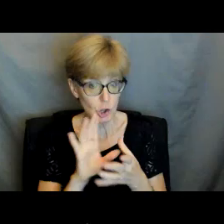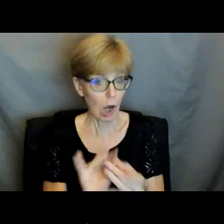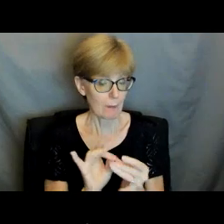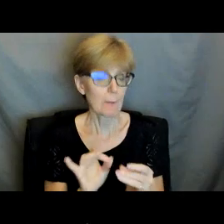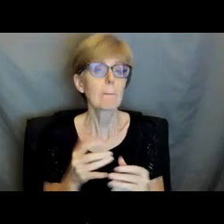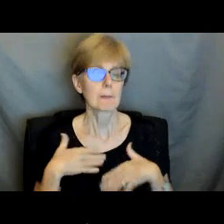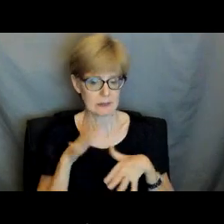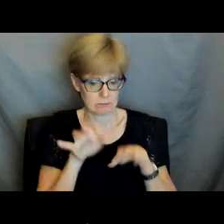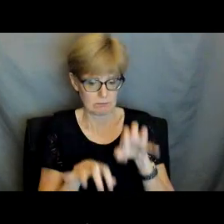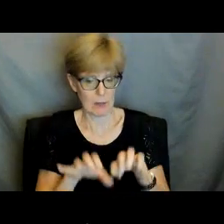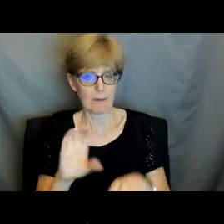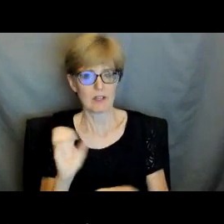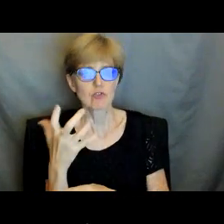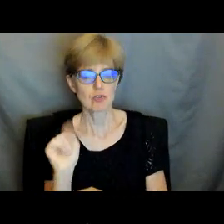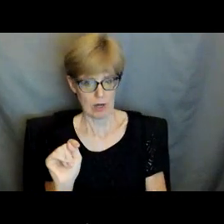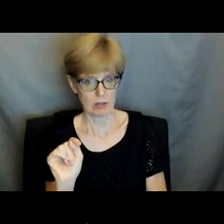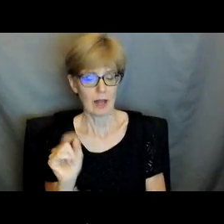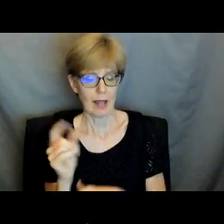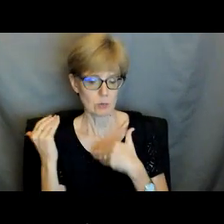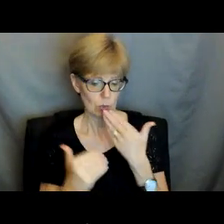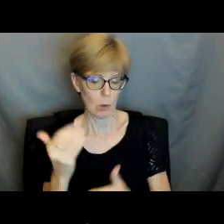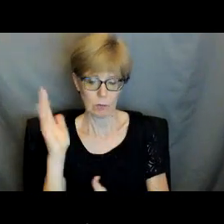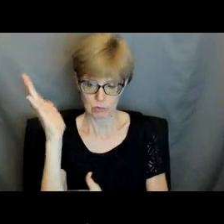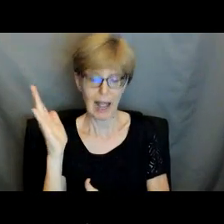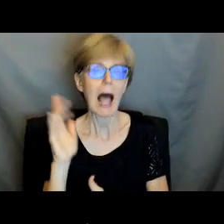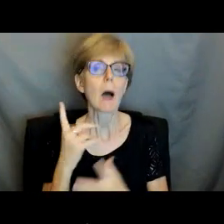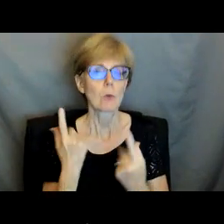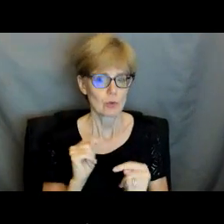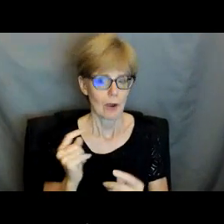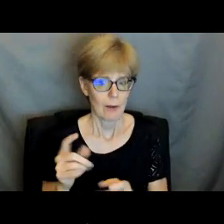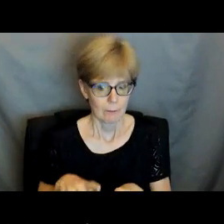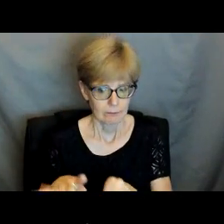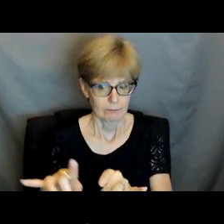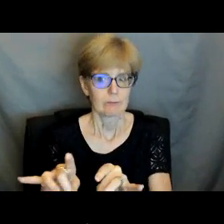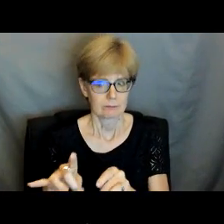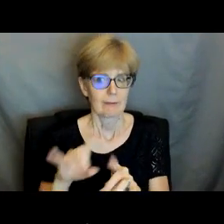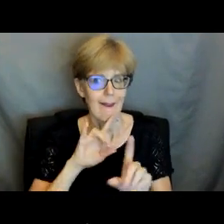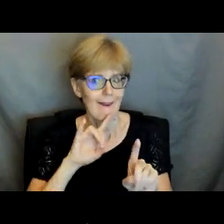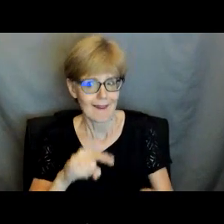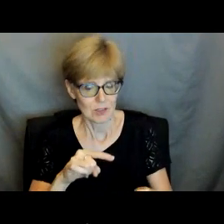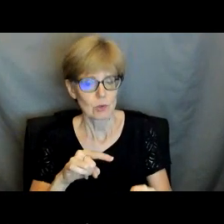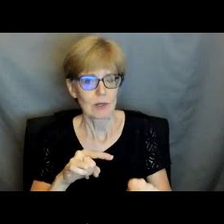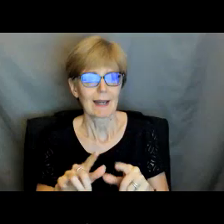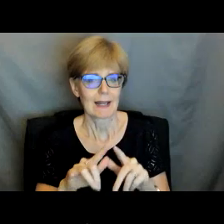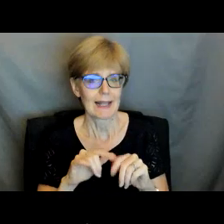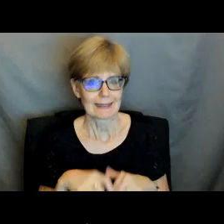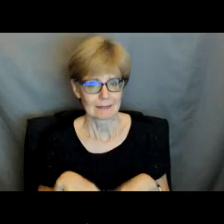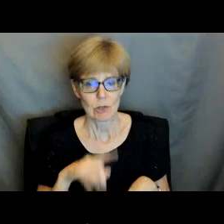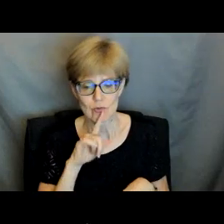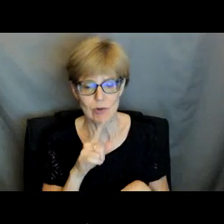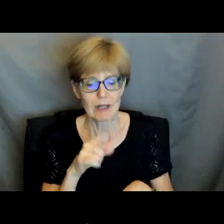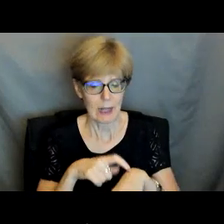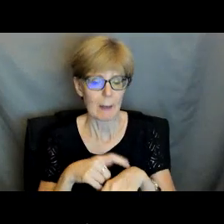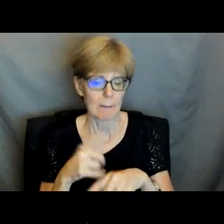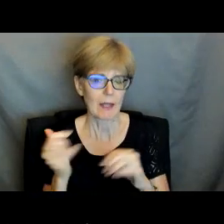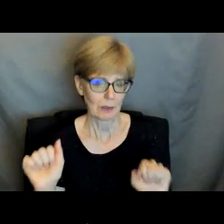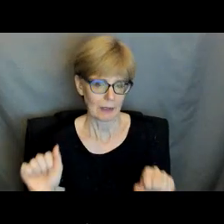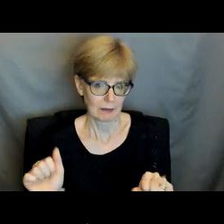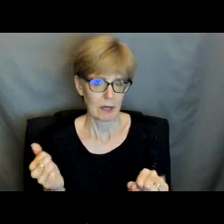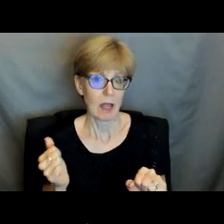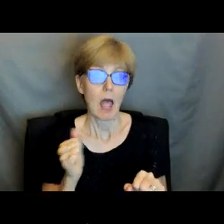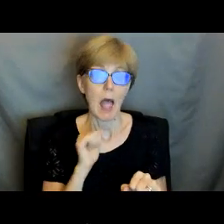as we go about the presentation. I will attempt to answer as many of them in real time as we can. I may also ask you to